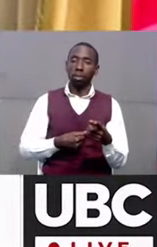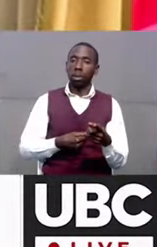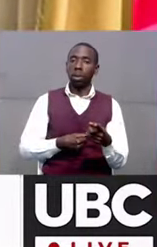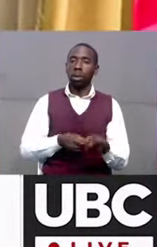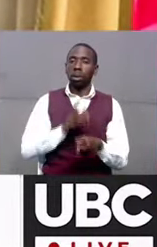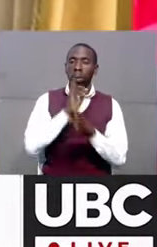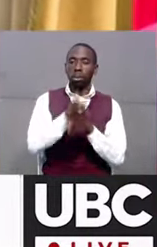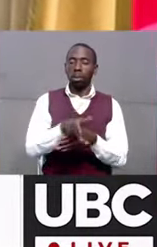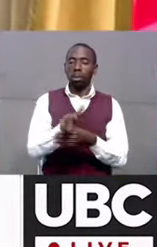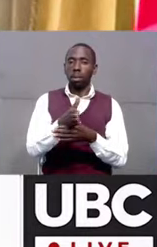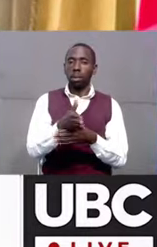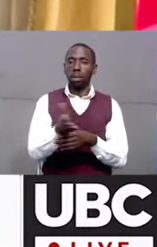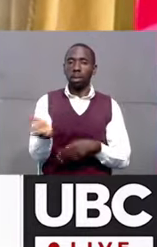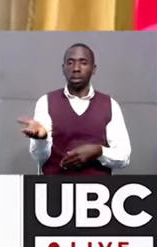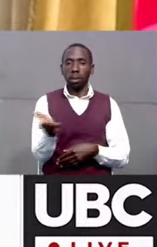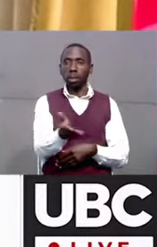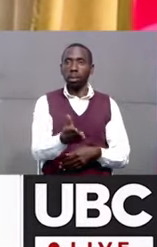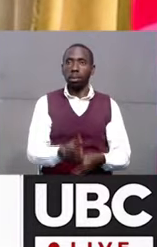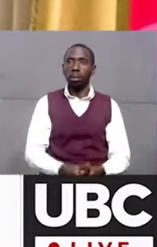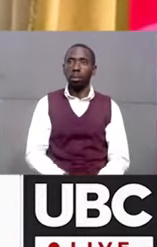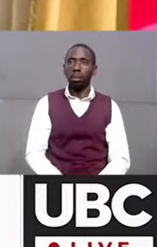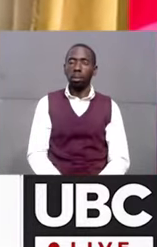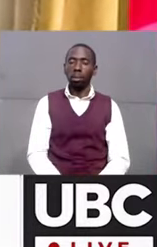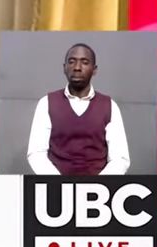Honourable Minister?